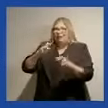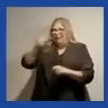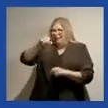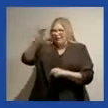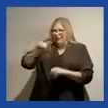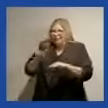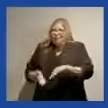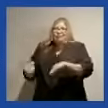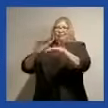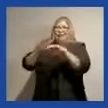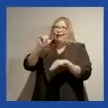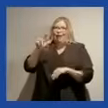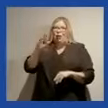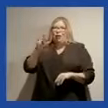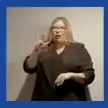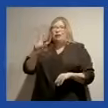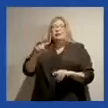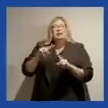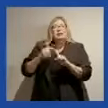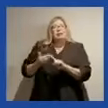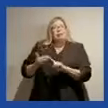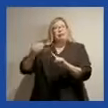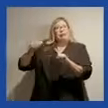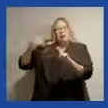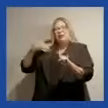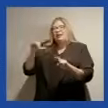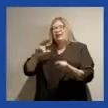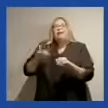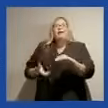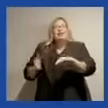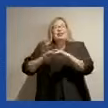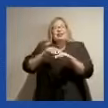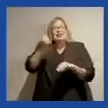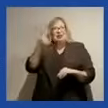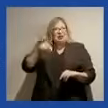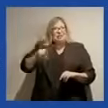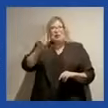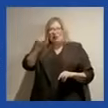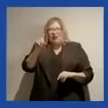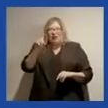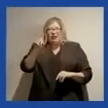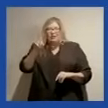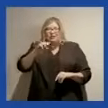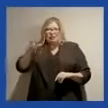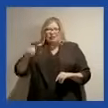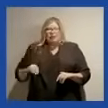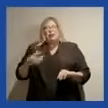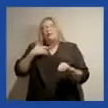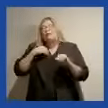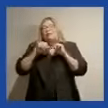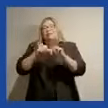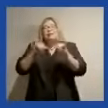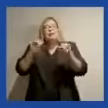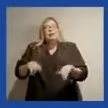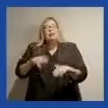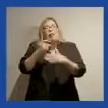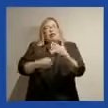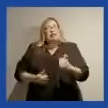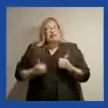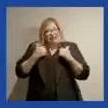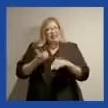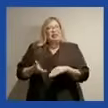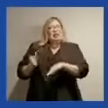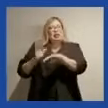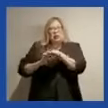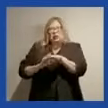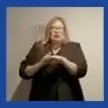fact, in 2019, we did an additional 13.1 on top of the 10%. We continue the COLA on CalWORKs. This is just an